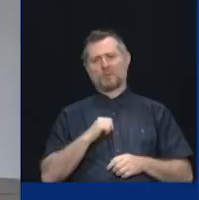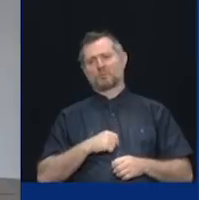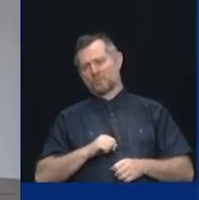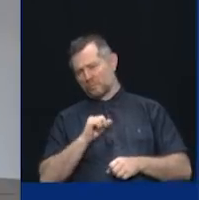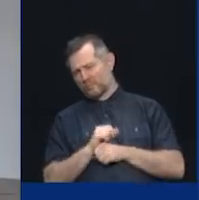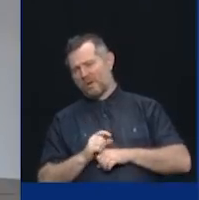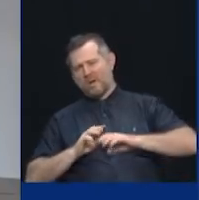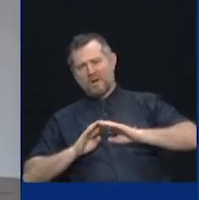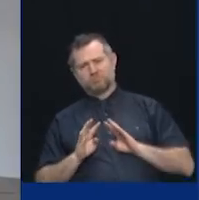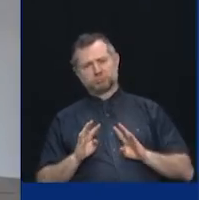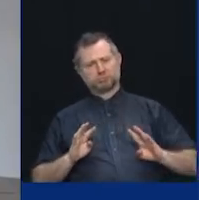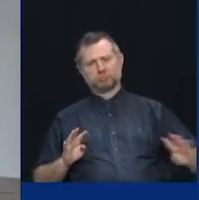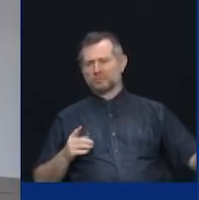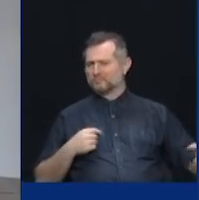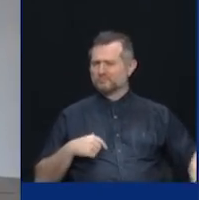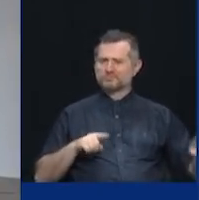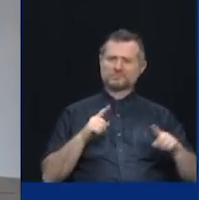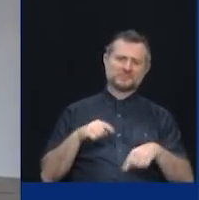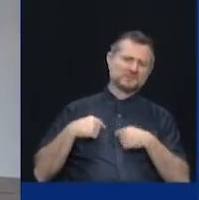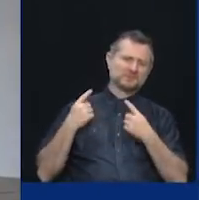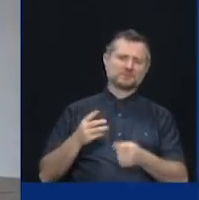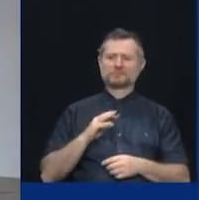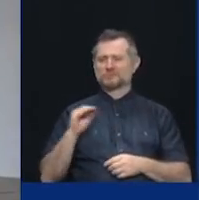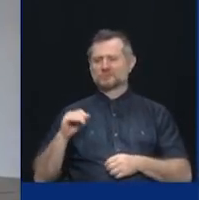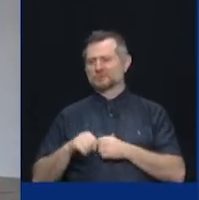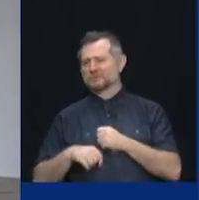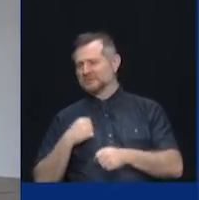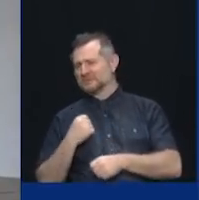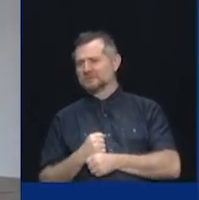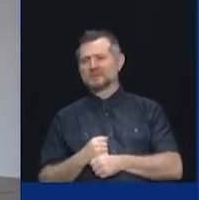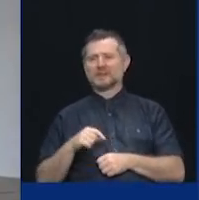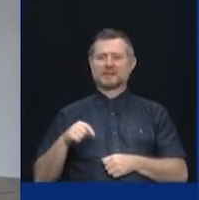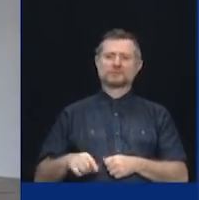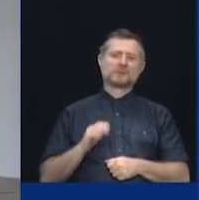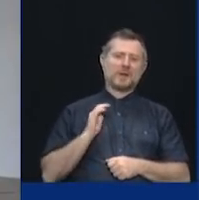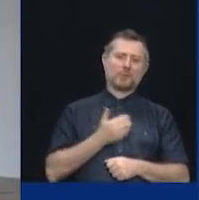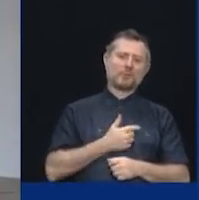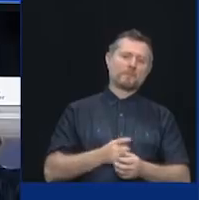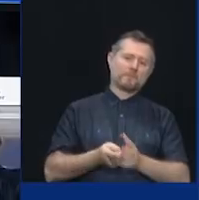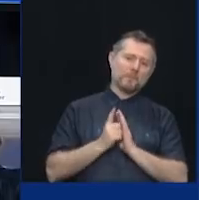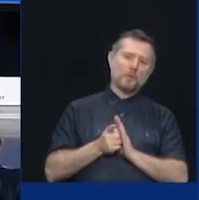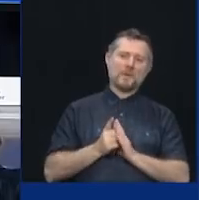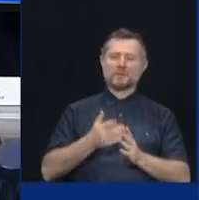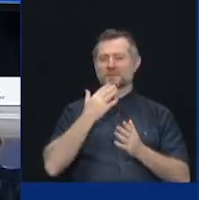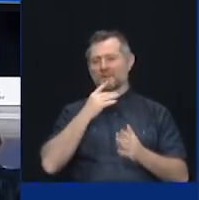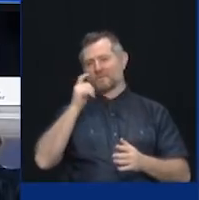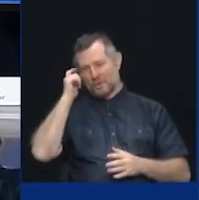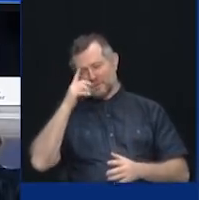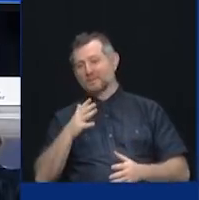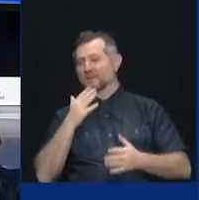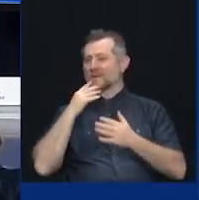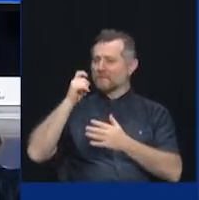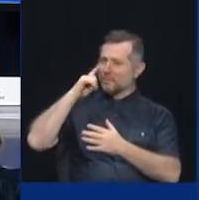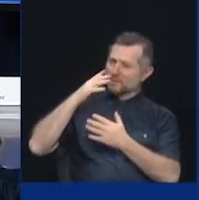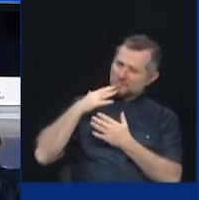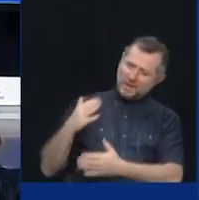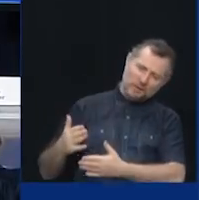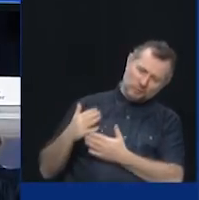40 years. And this is our moment, and thank you for this moment. Thank you. Thank you for making it possible. Thank